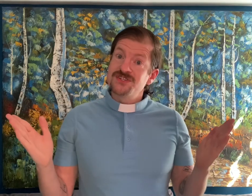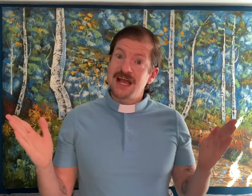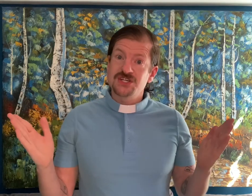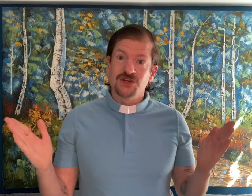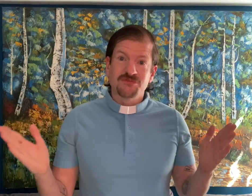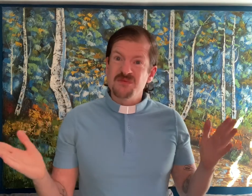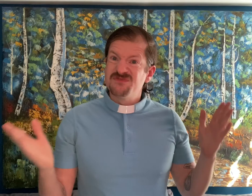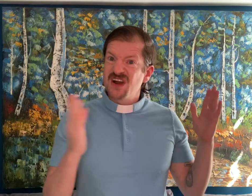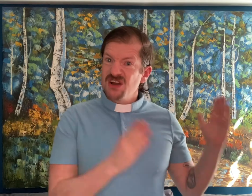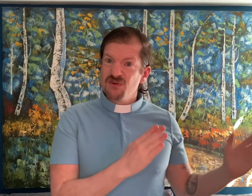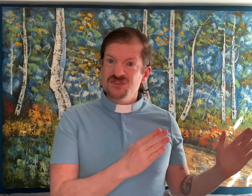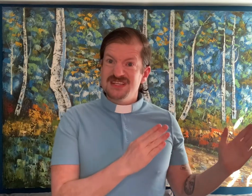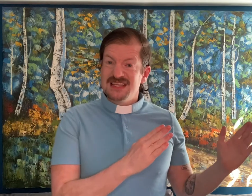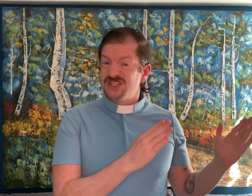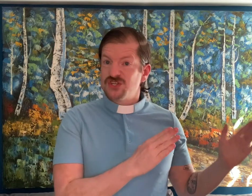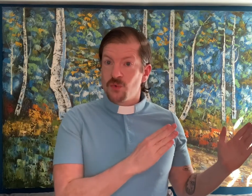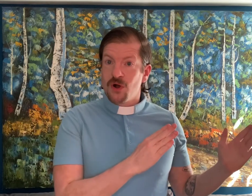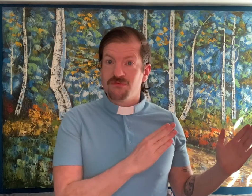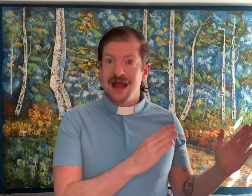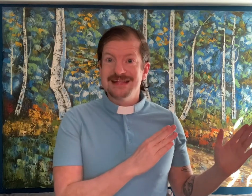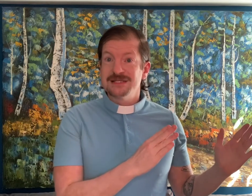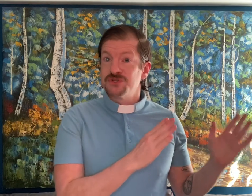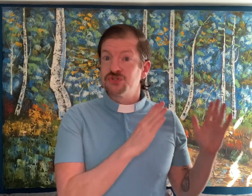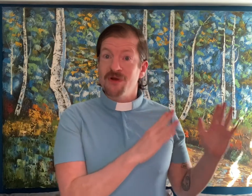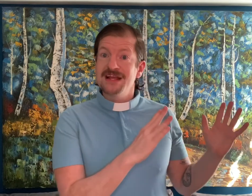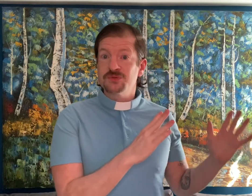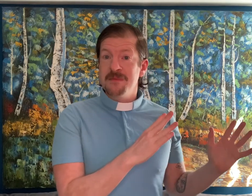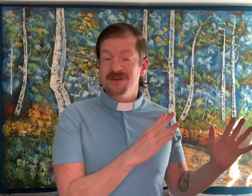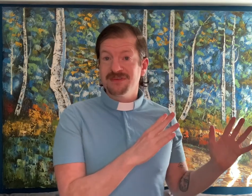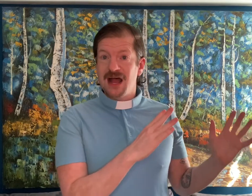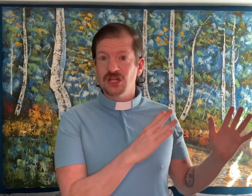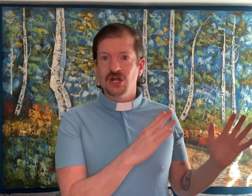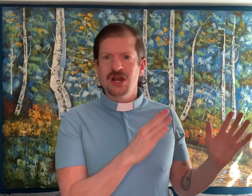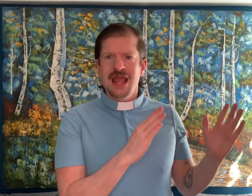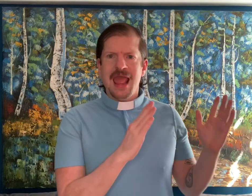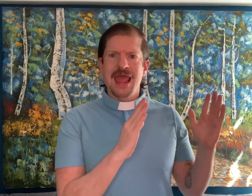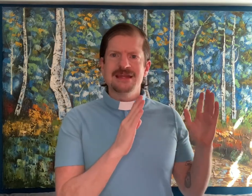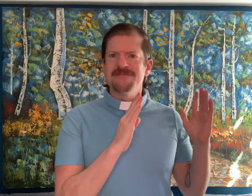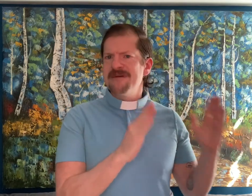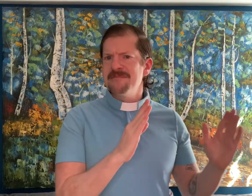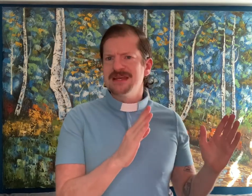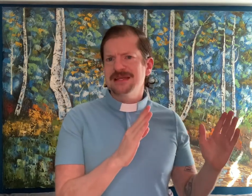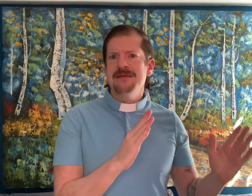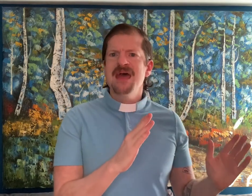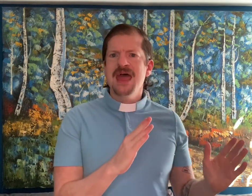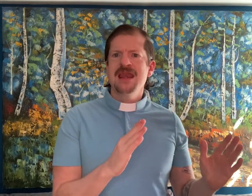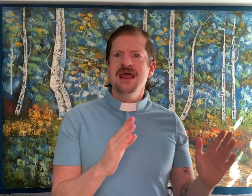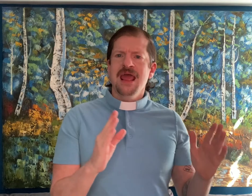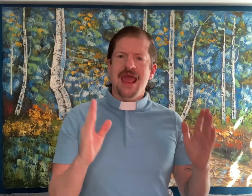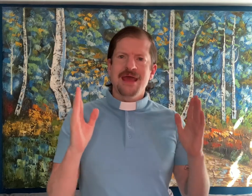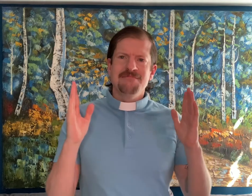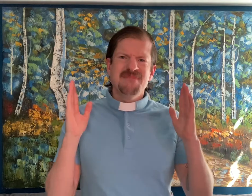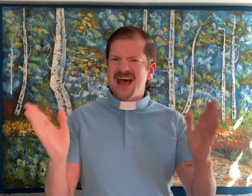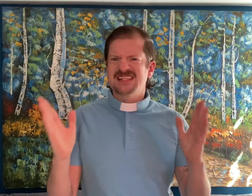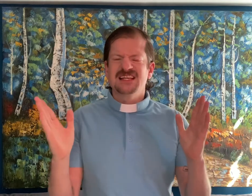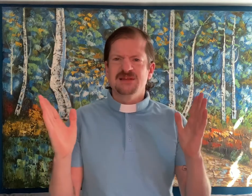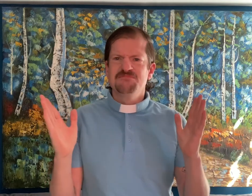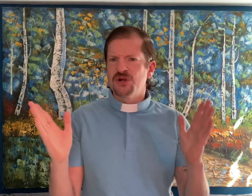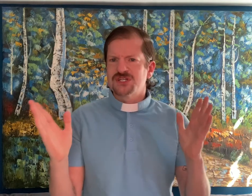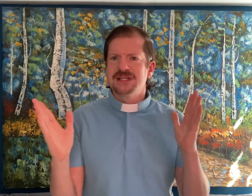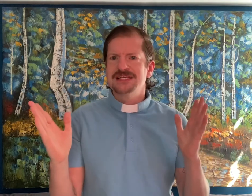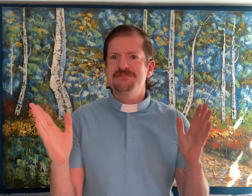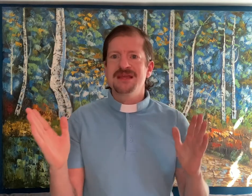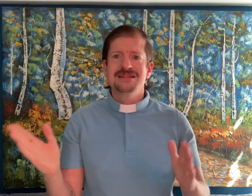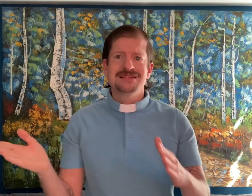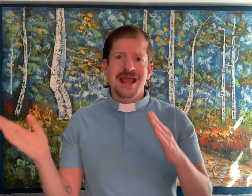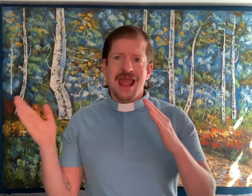also intersectional. From its very roots in the Stonewall riots, it was trans women of color and effeminate gay men and masculine